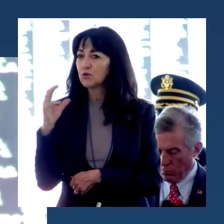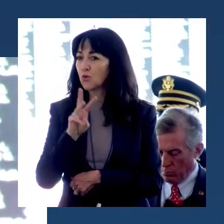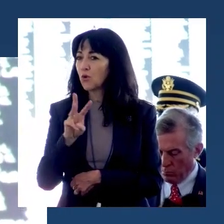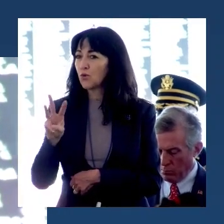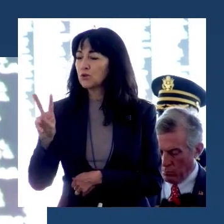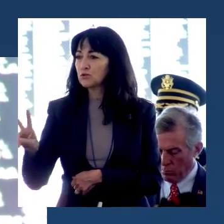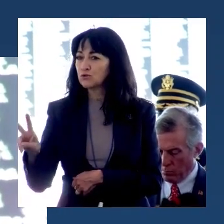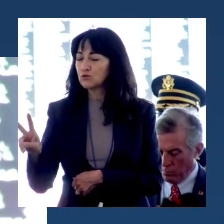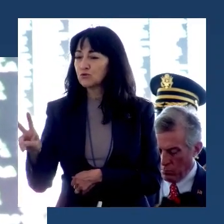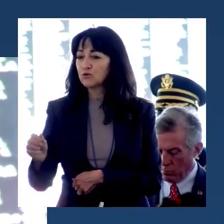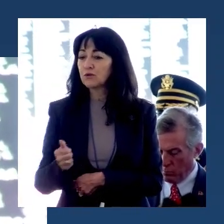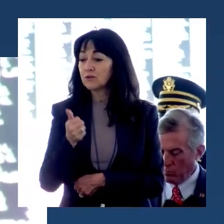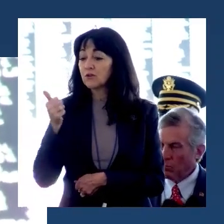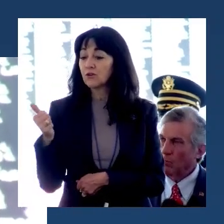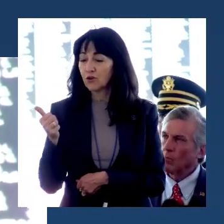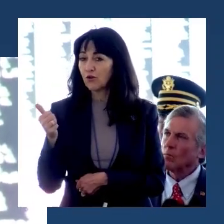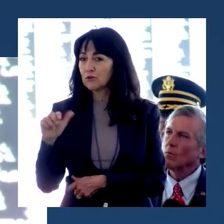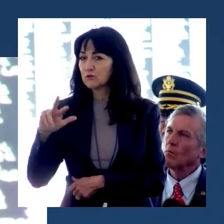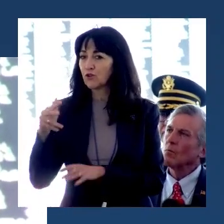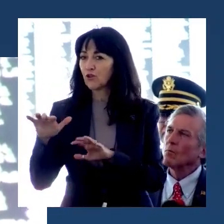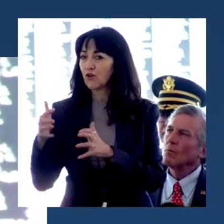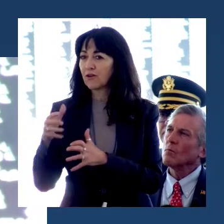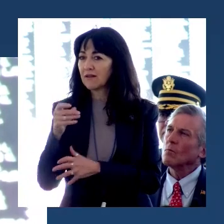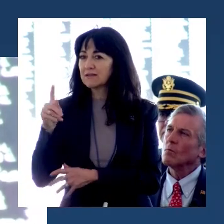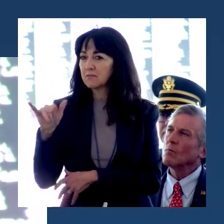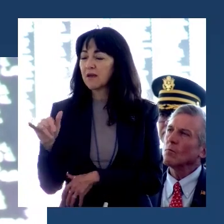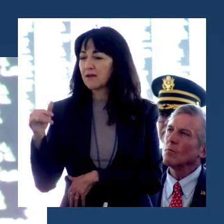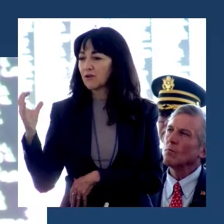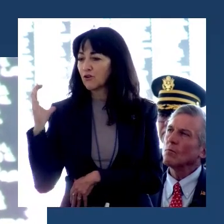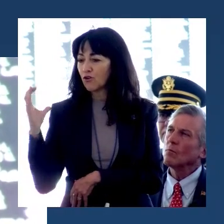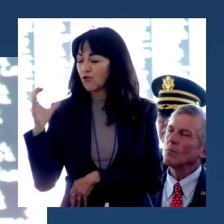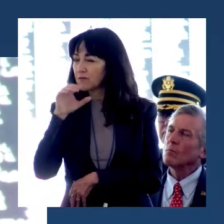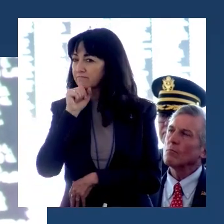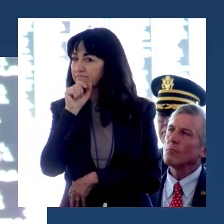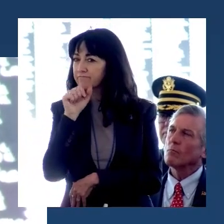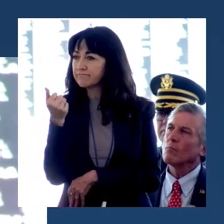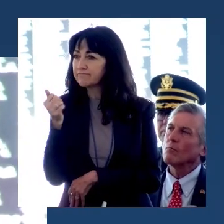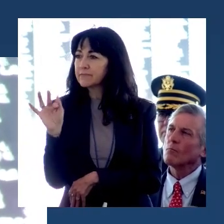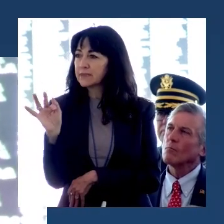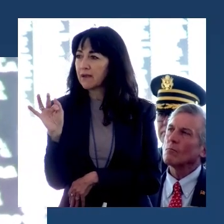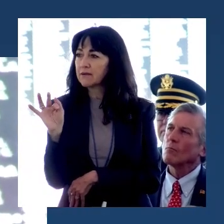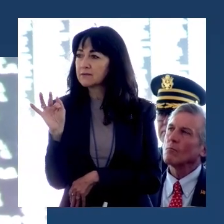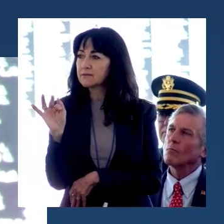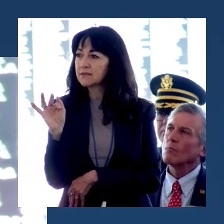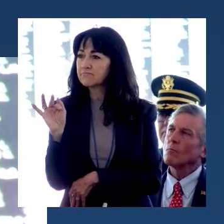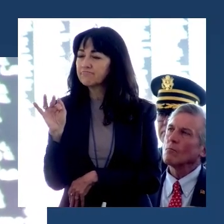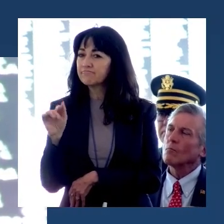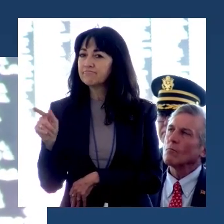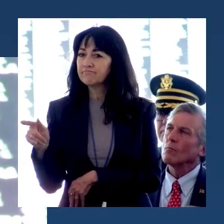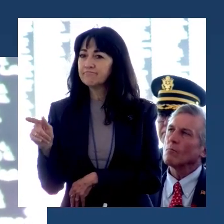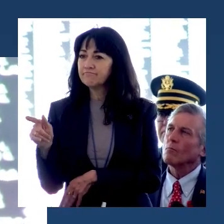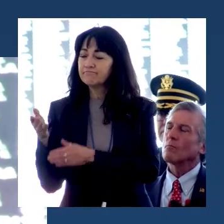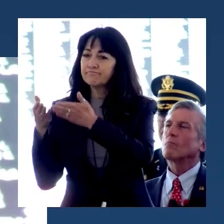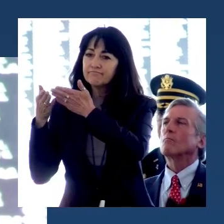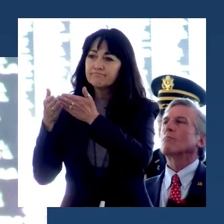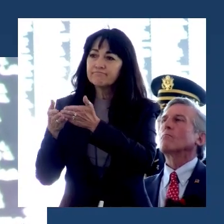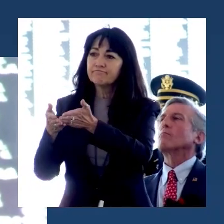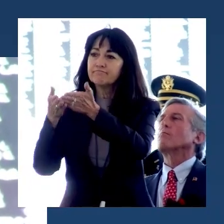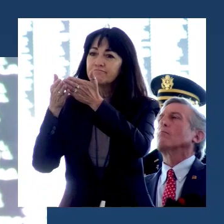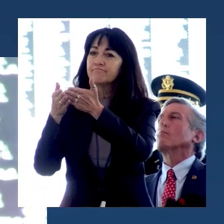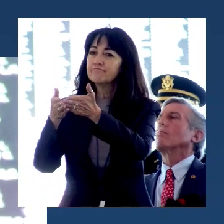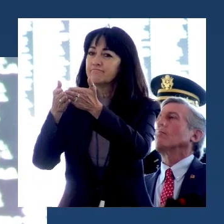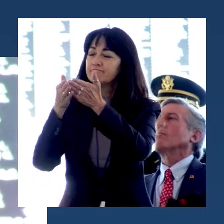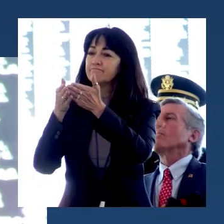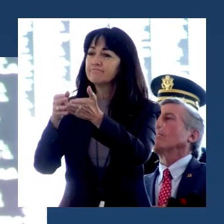as far as third class petty officer. At the age of 19, he was on his ship out in the Pacific